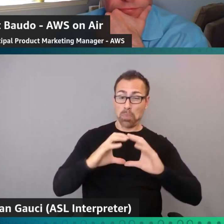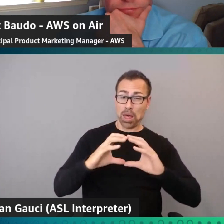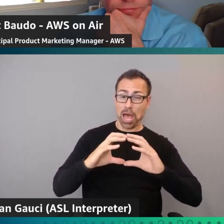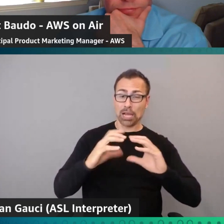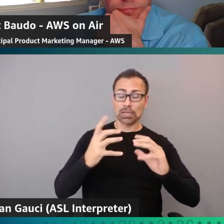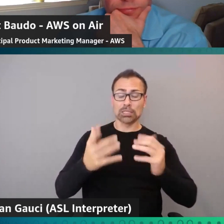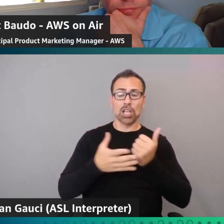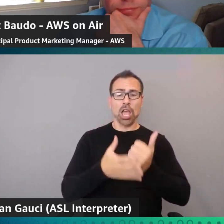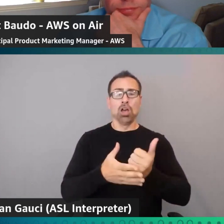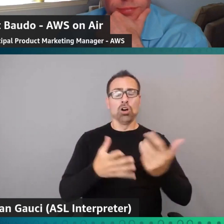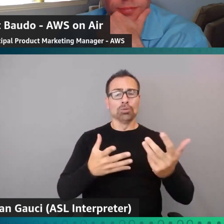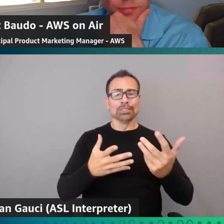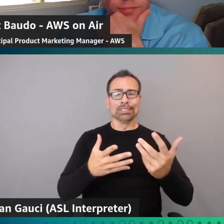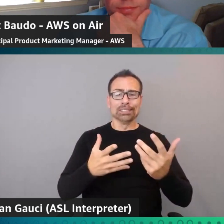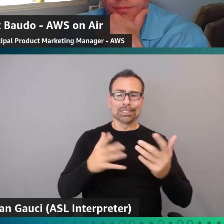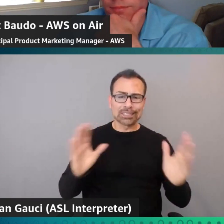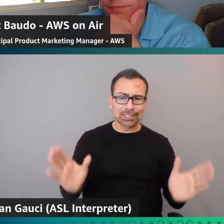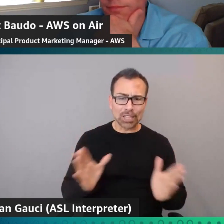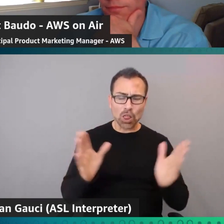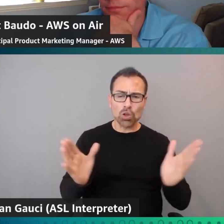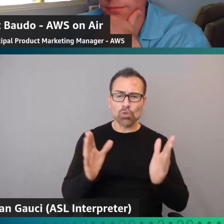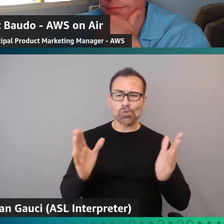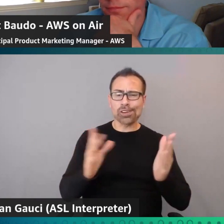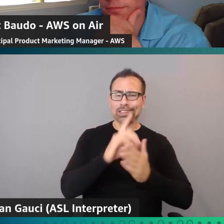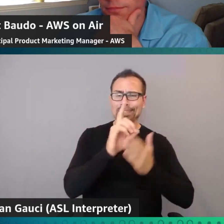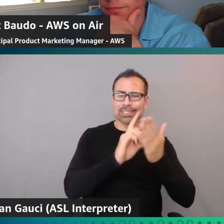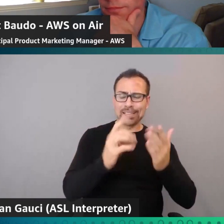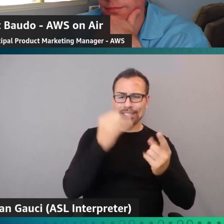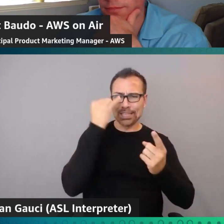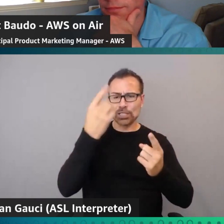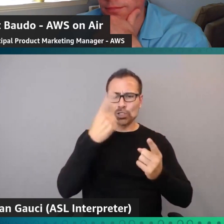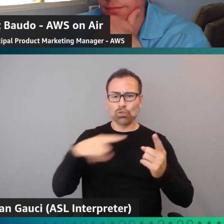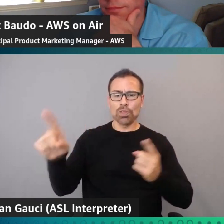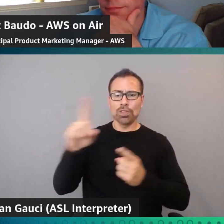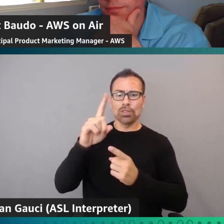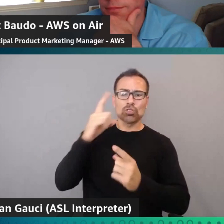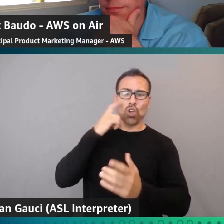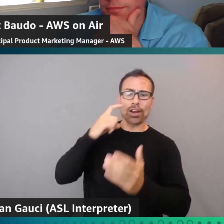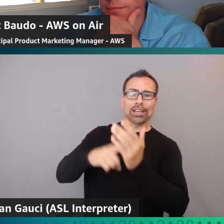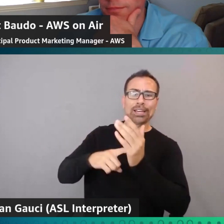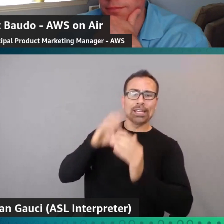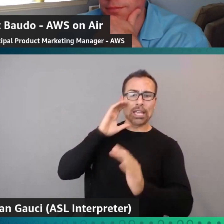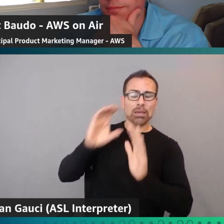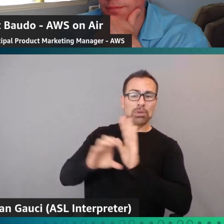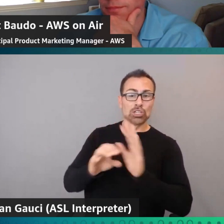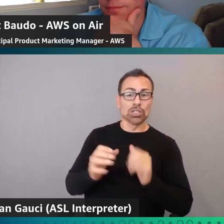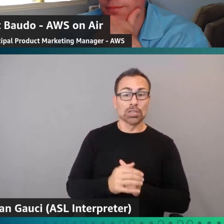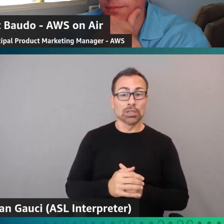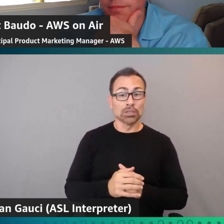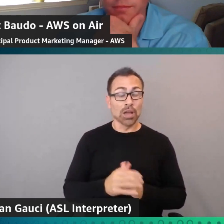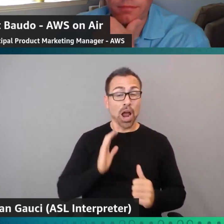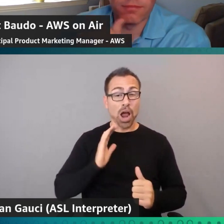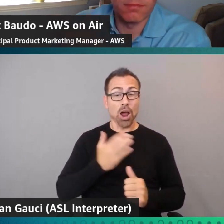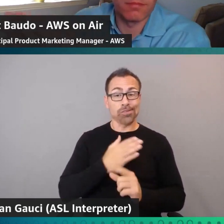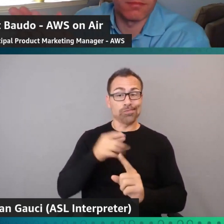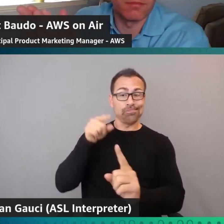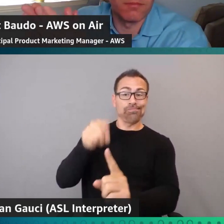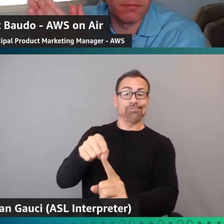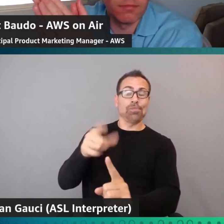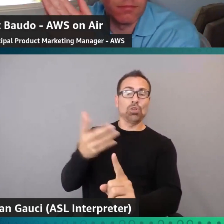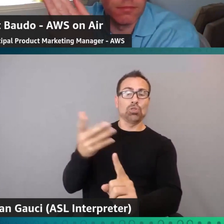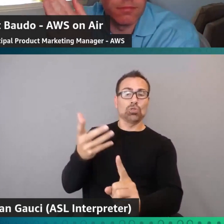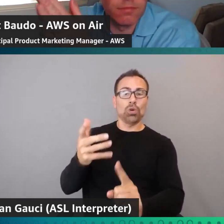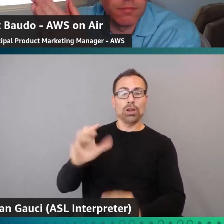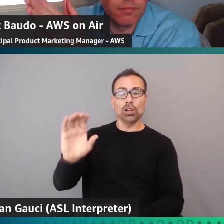workloads to automate calculating their carbon emissions. Our main target use case is carbon emissions and doing some